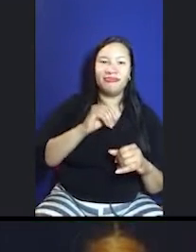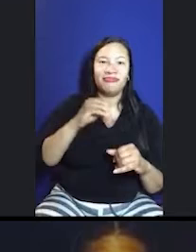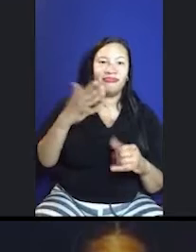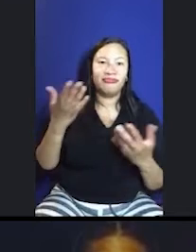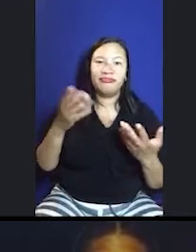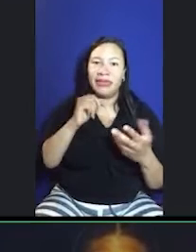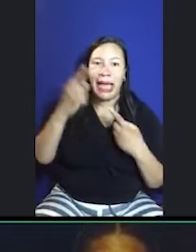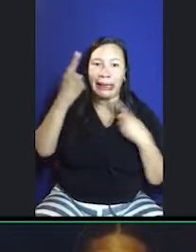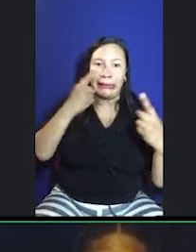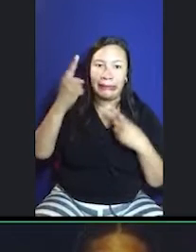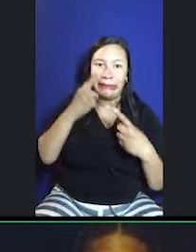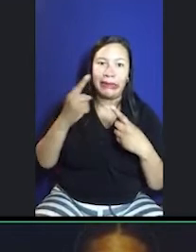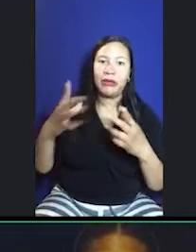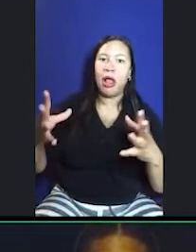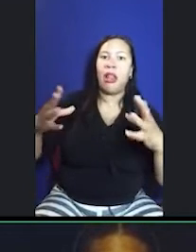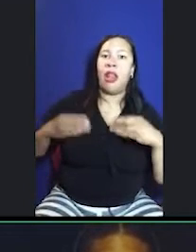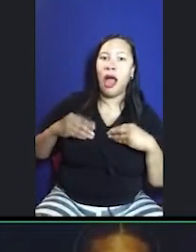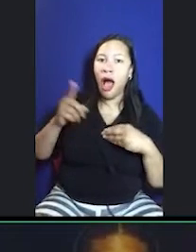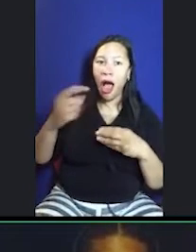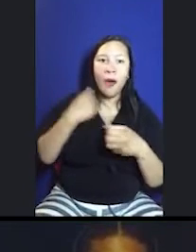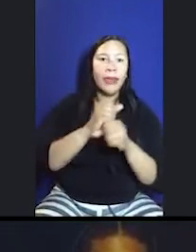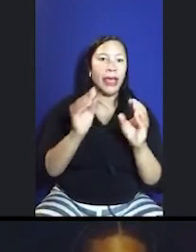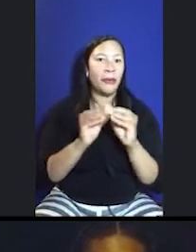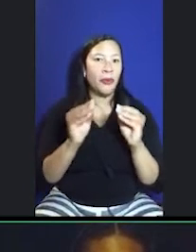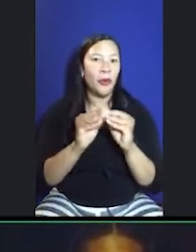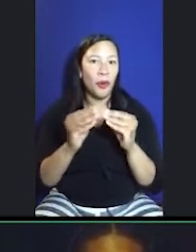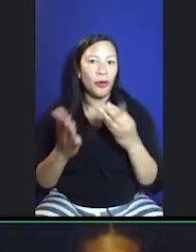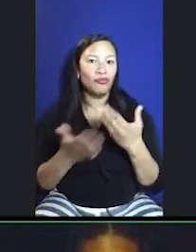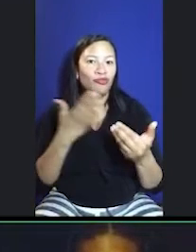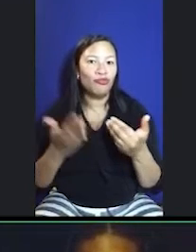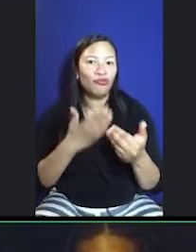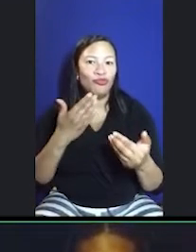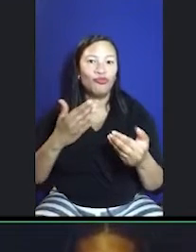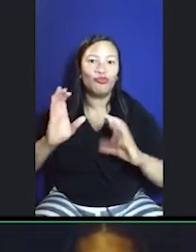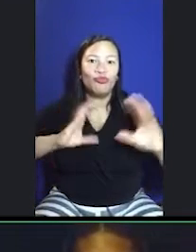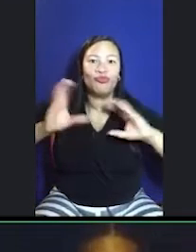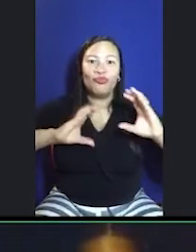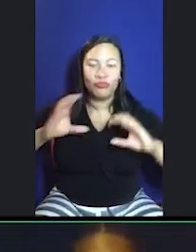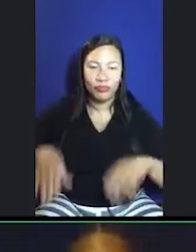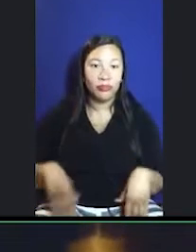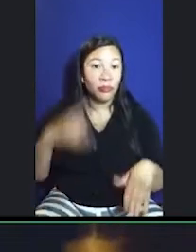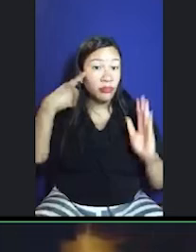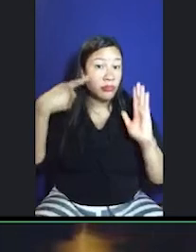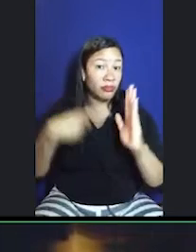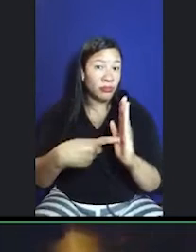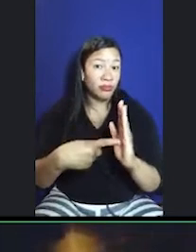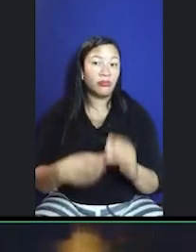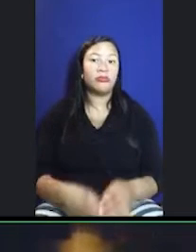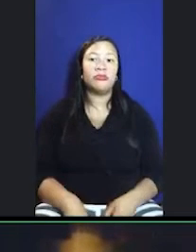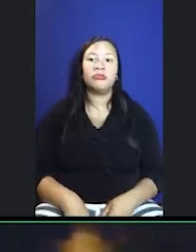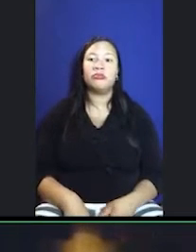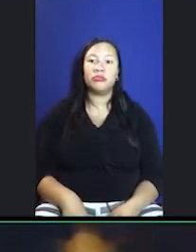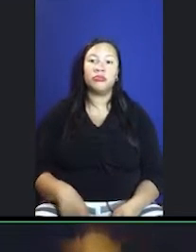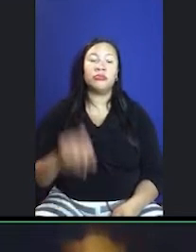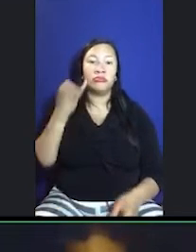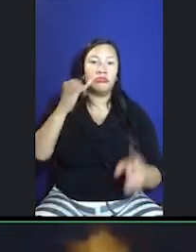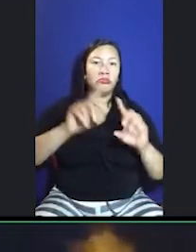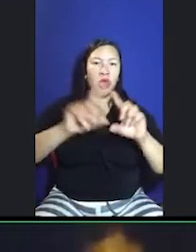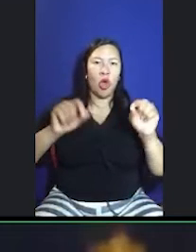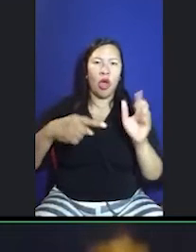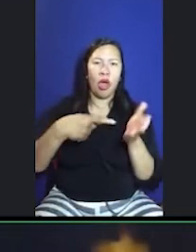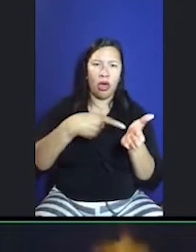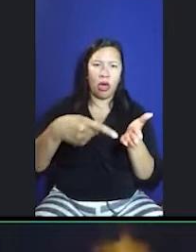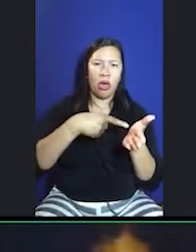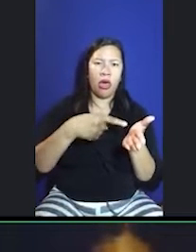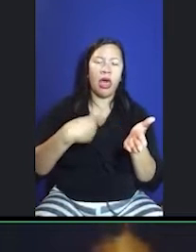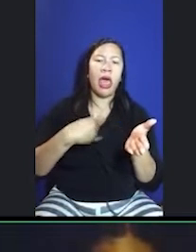So, so yeah, uh, like to show hey, a card, read I'm deaf, that